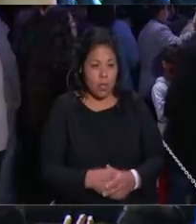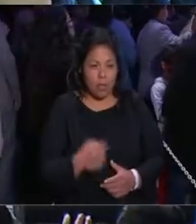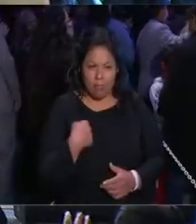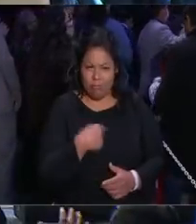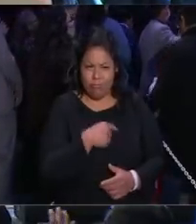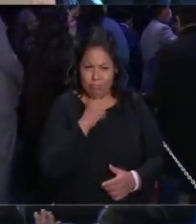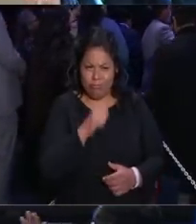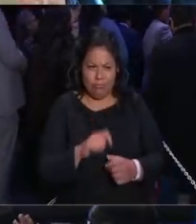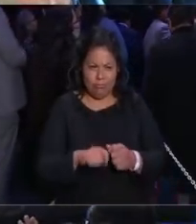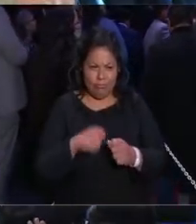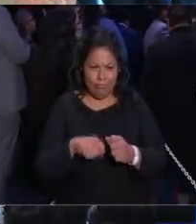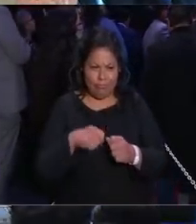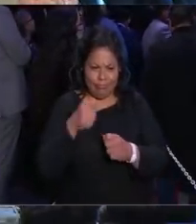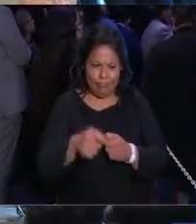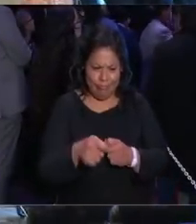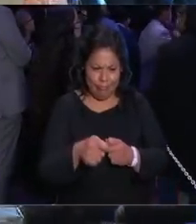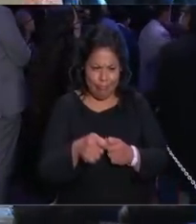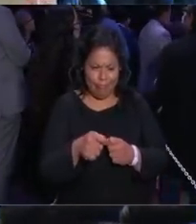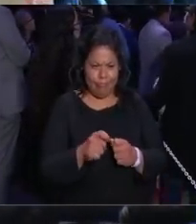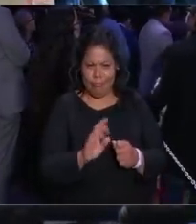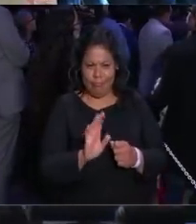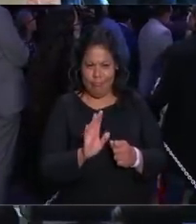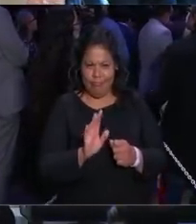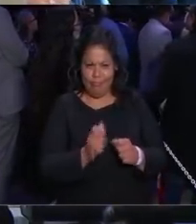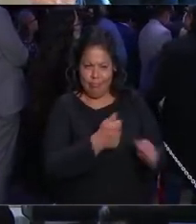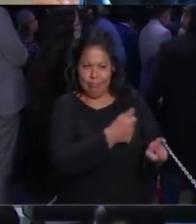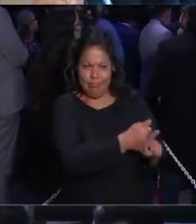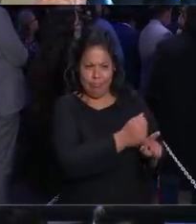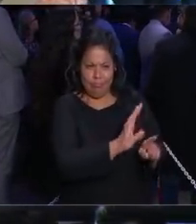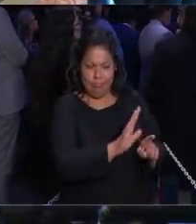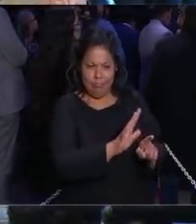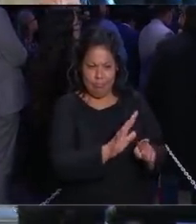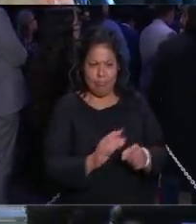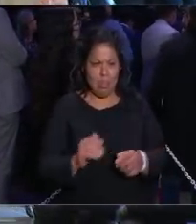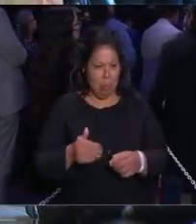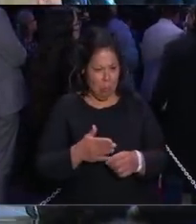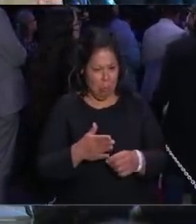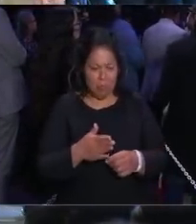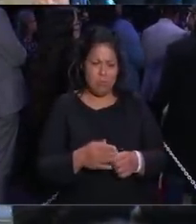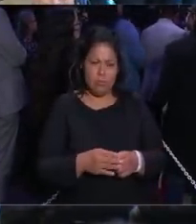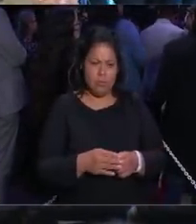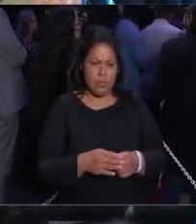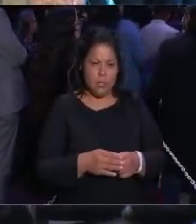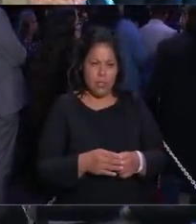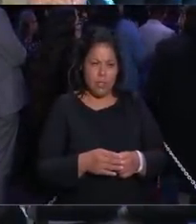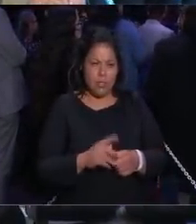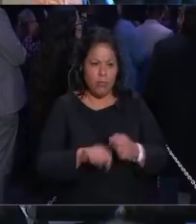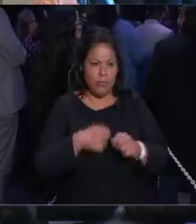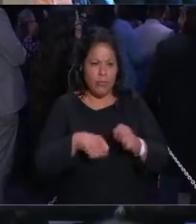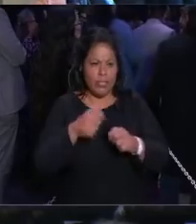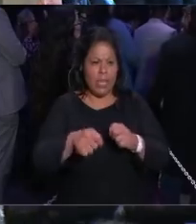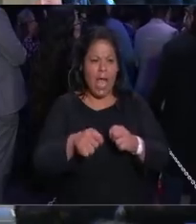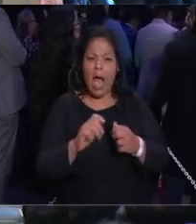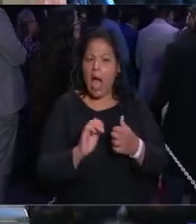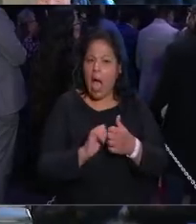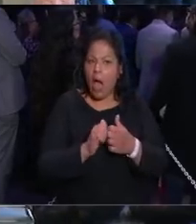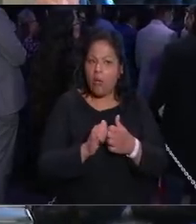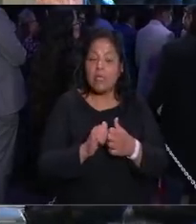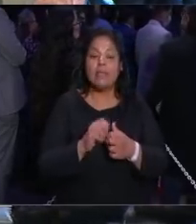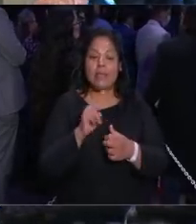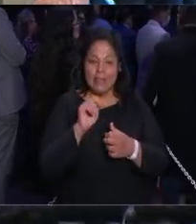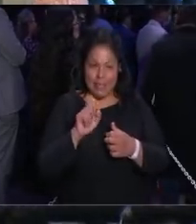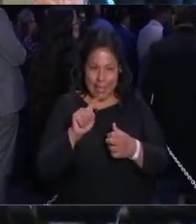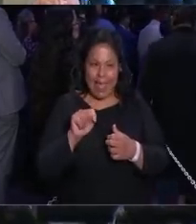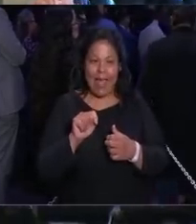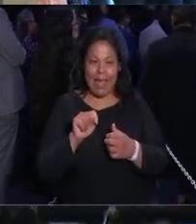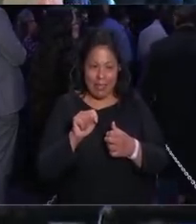fish with a rod. Cachar un pescado con una caña. We fish with a net.